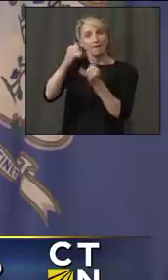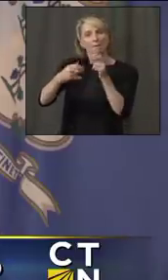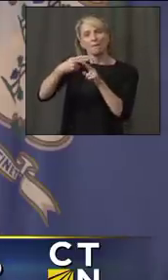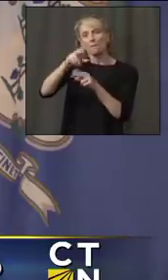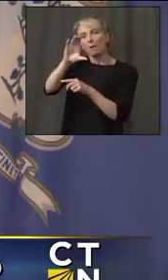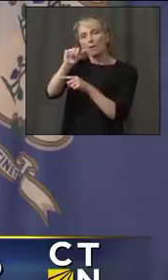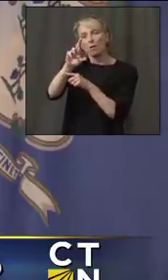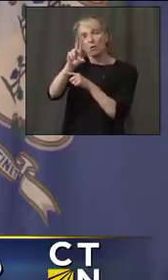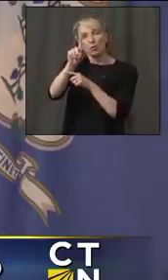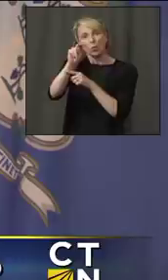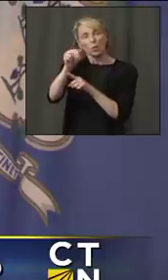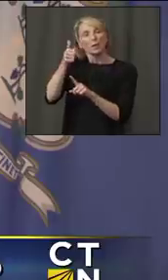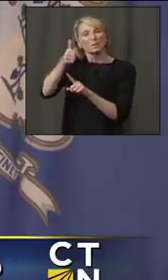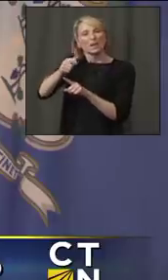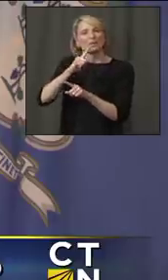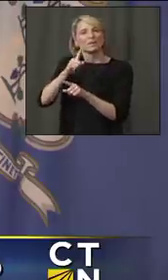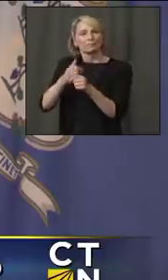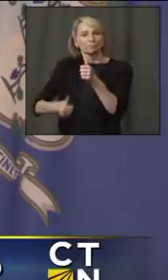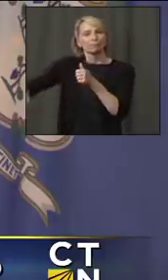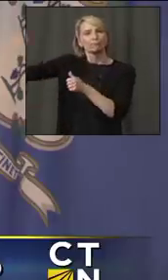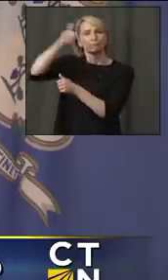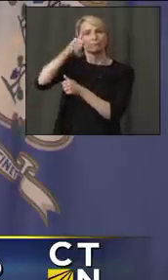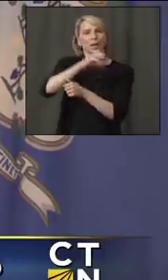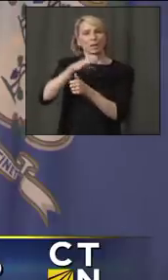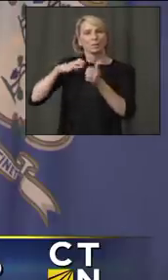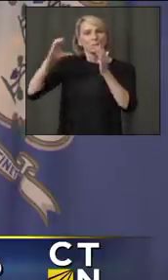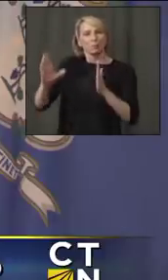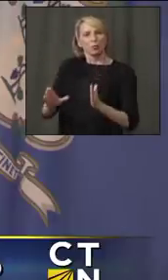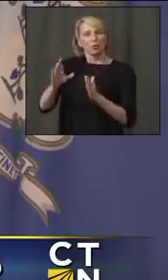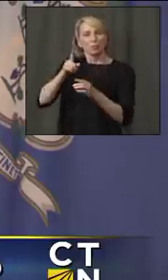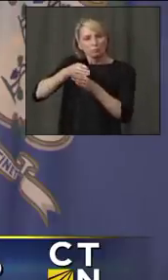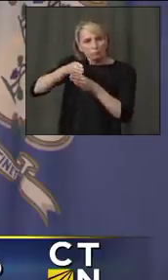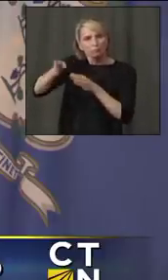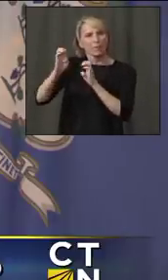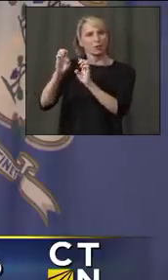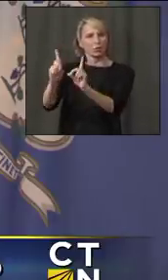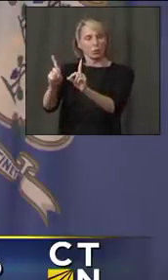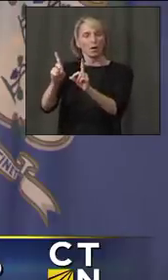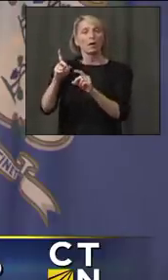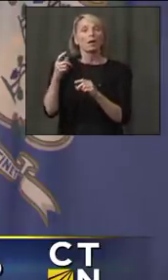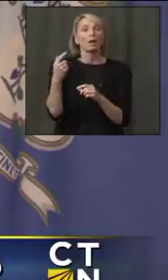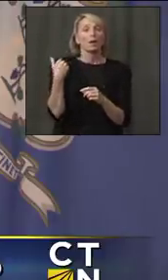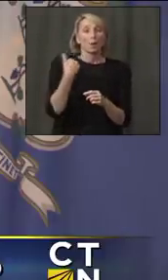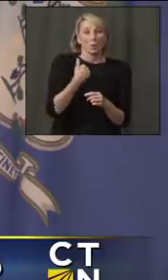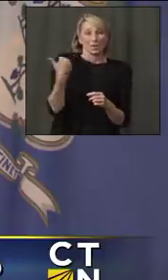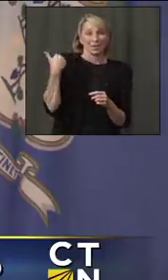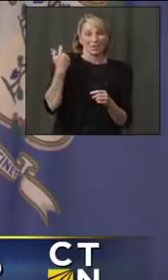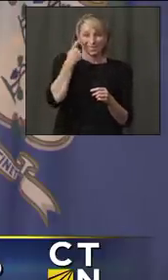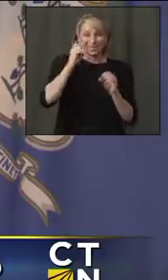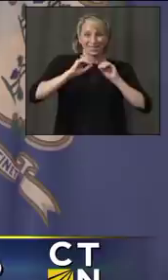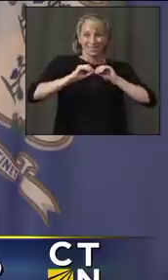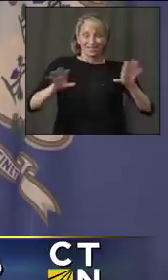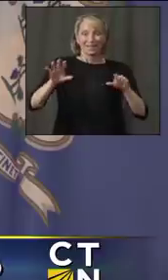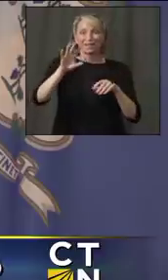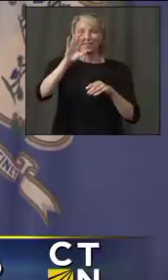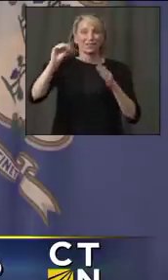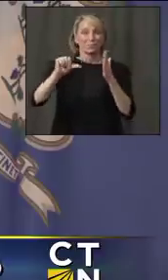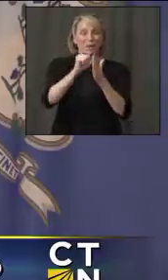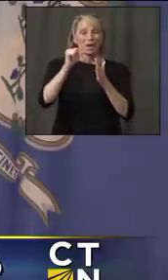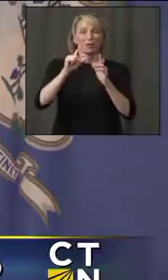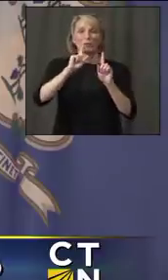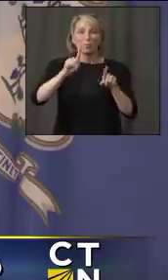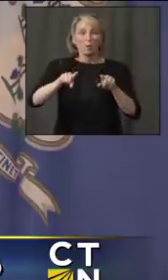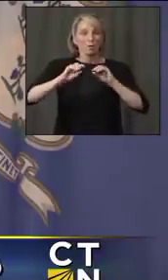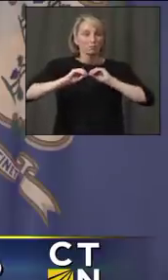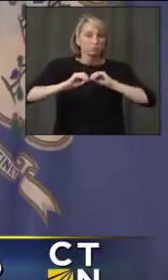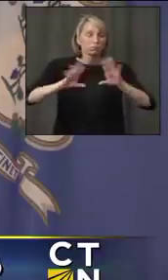formally our 50-page report on what we're doing in terms of our K-12 education reopening. It's going out